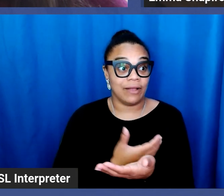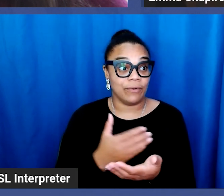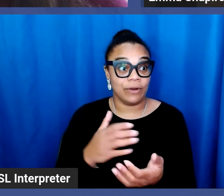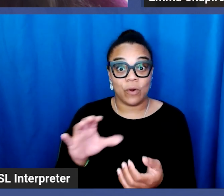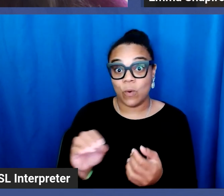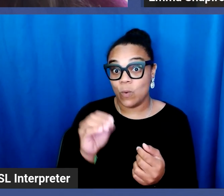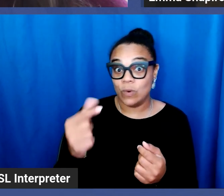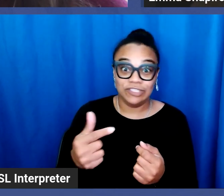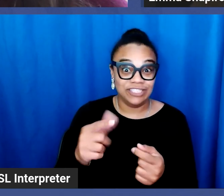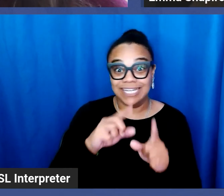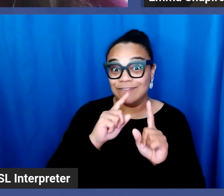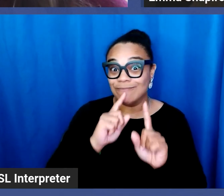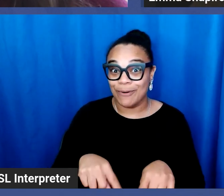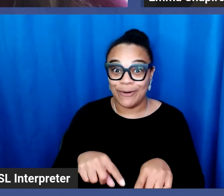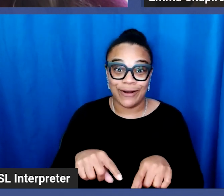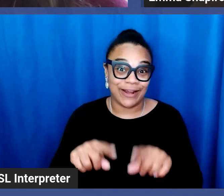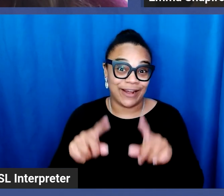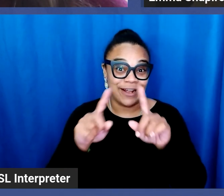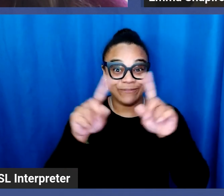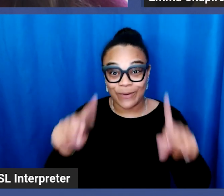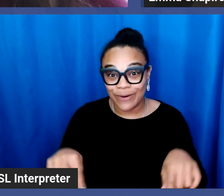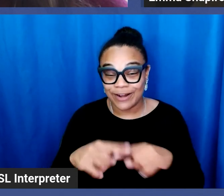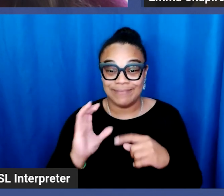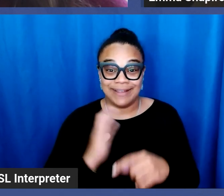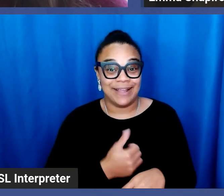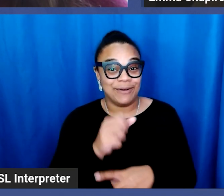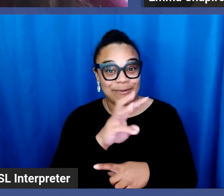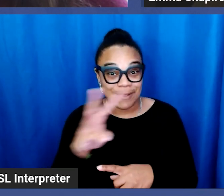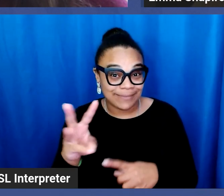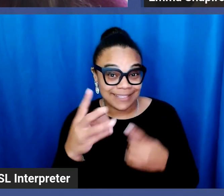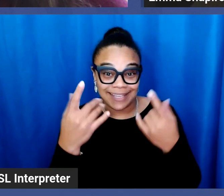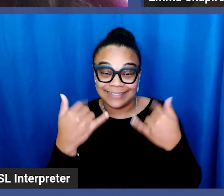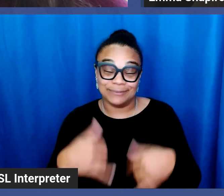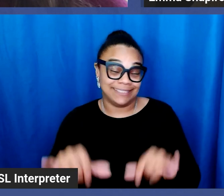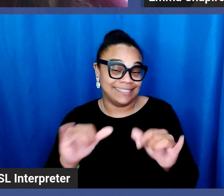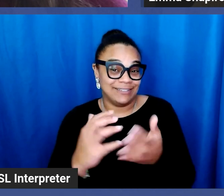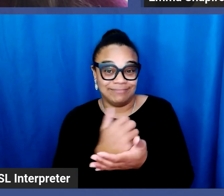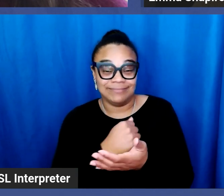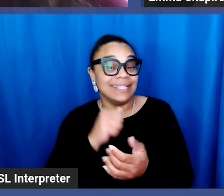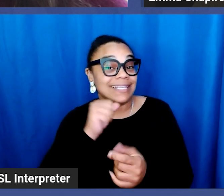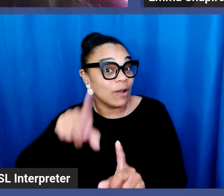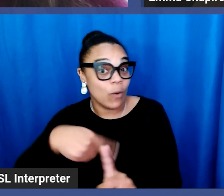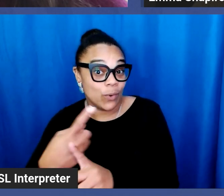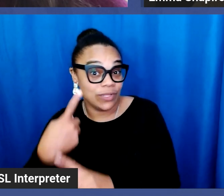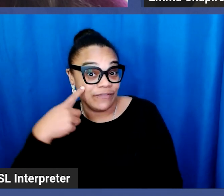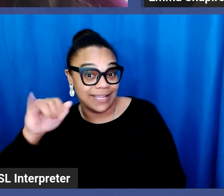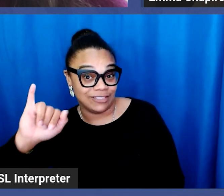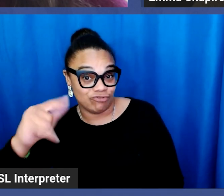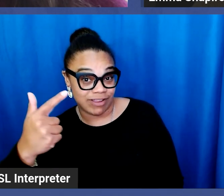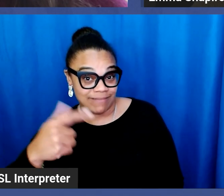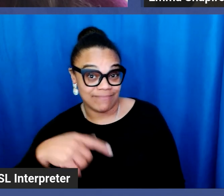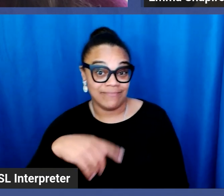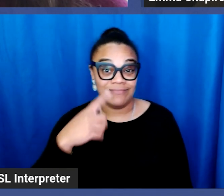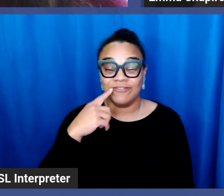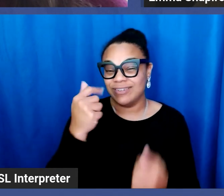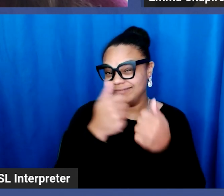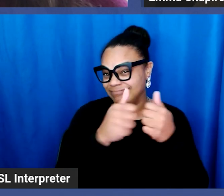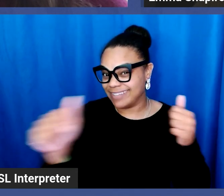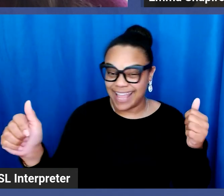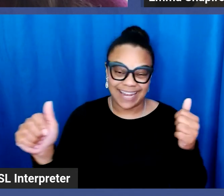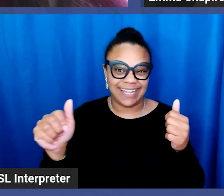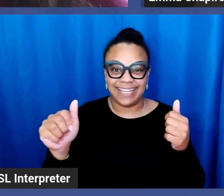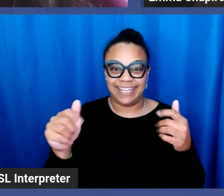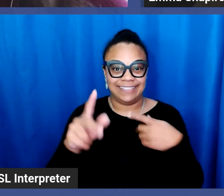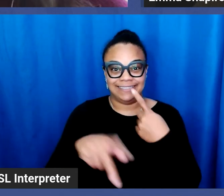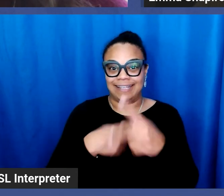OG report form on our website, which is not only for Instagram, it is for any events of suppression